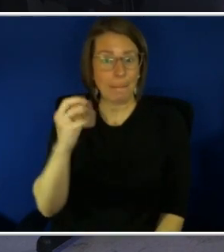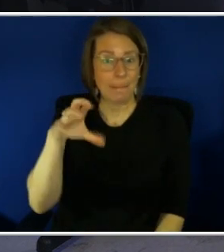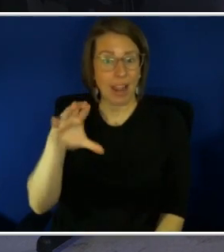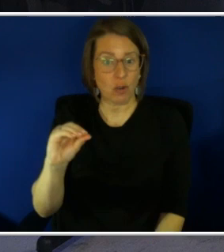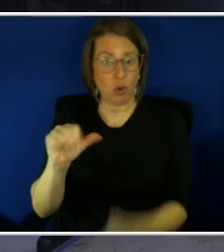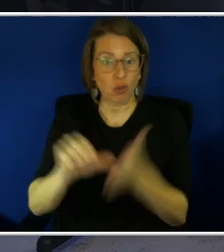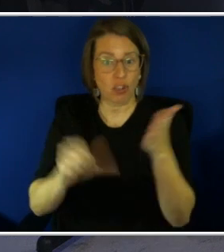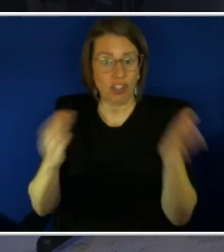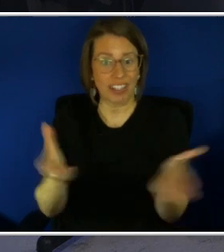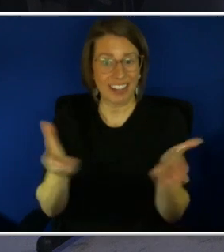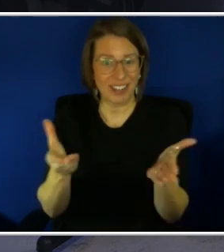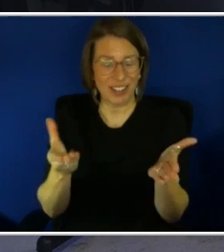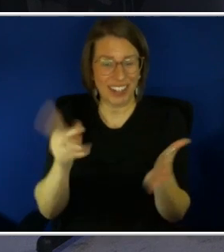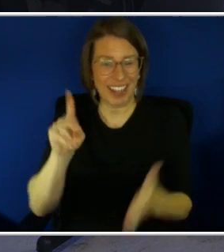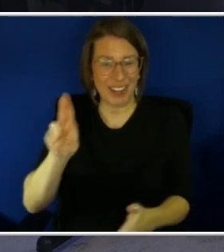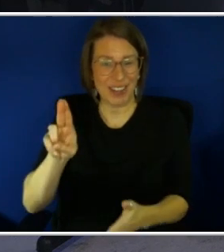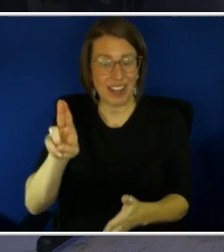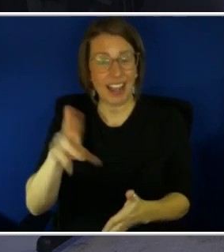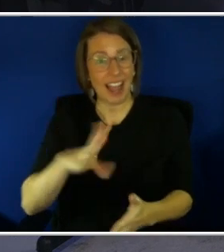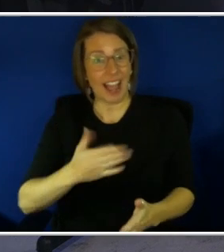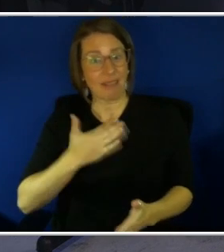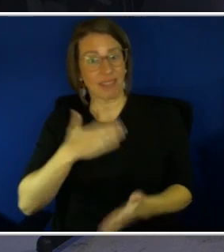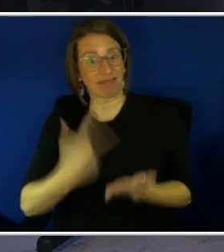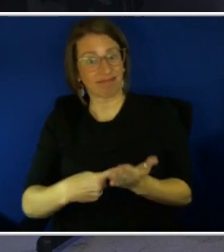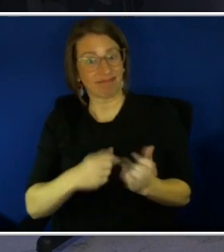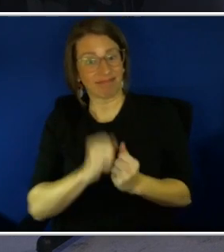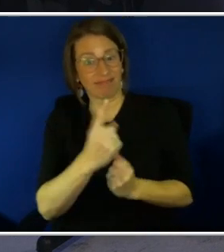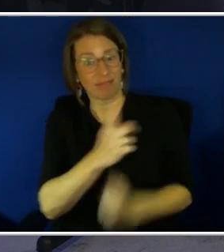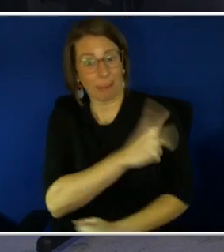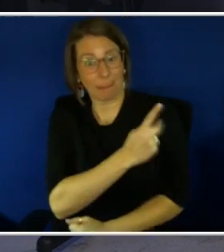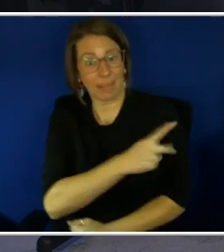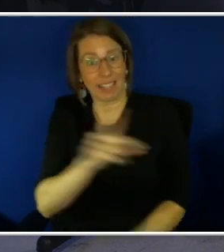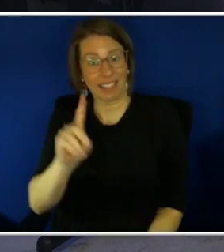to be talking with one of his patients, Doug